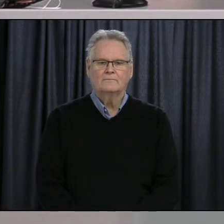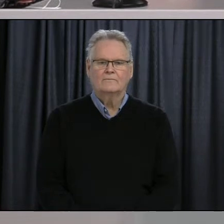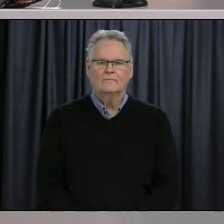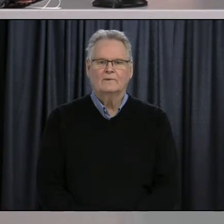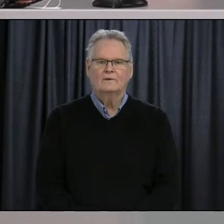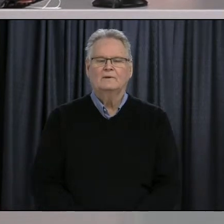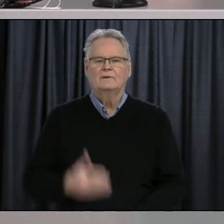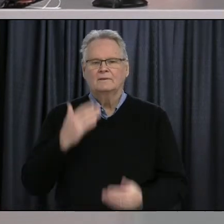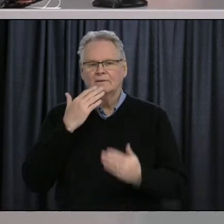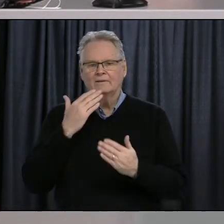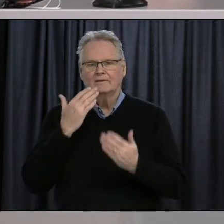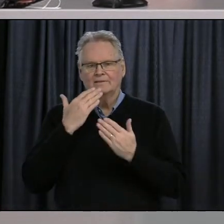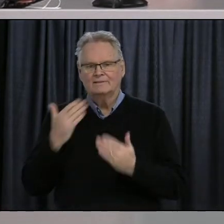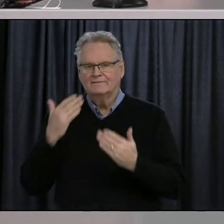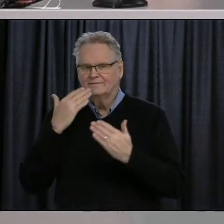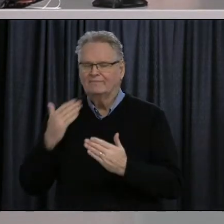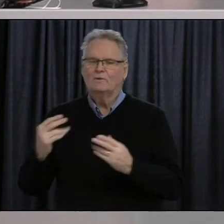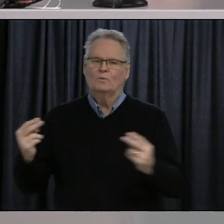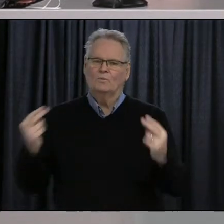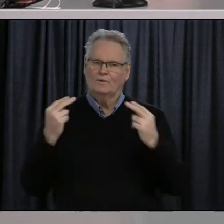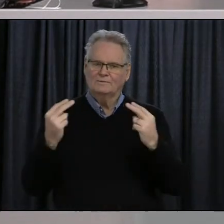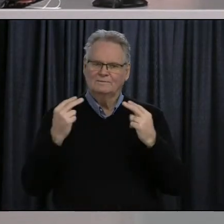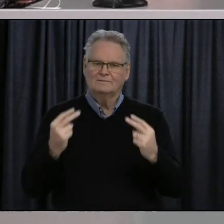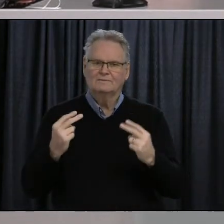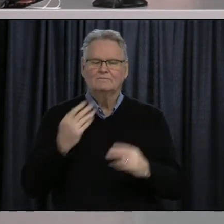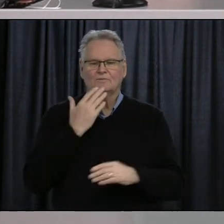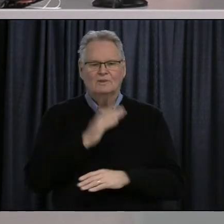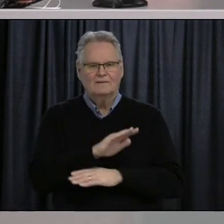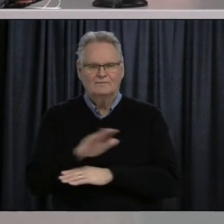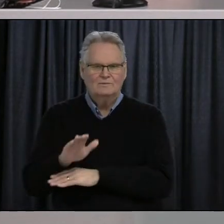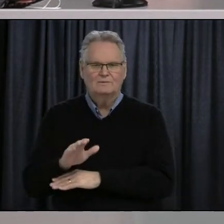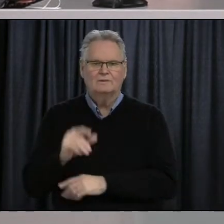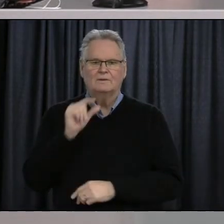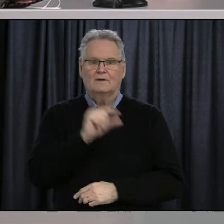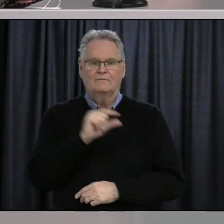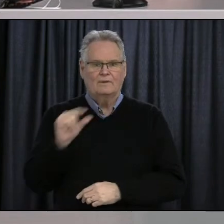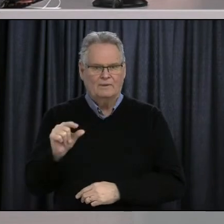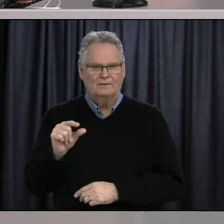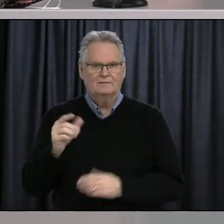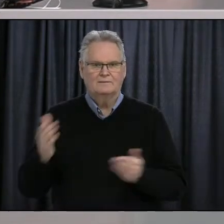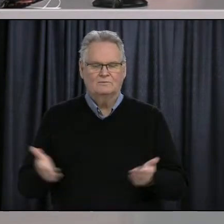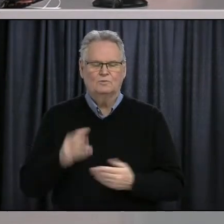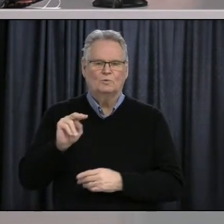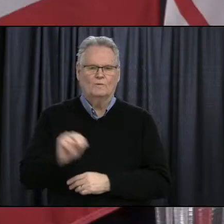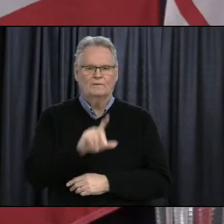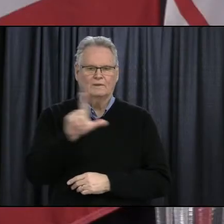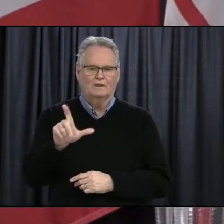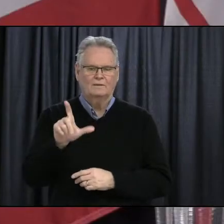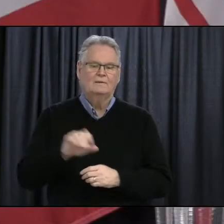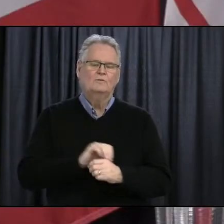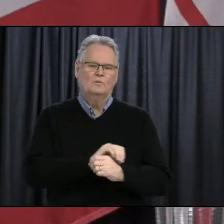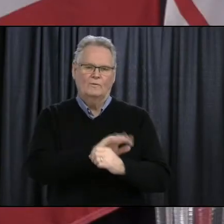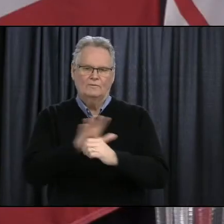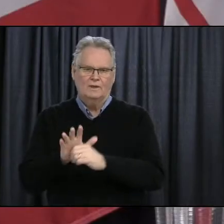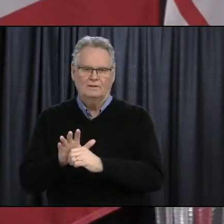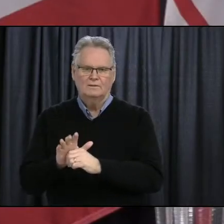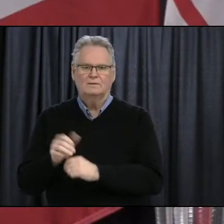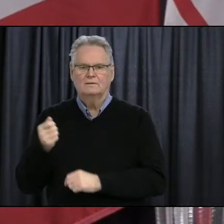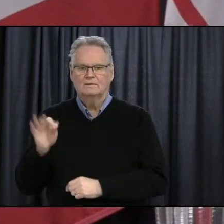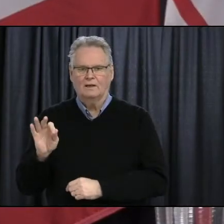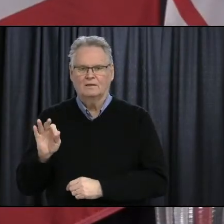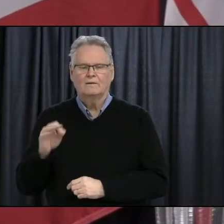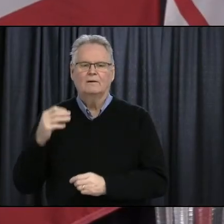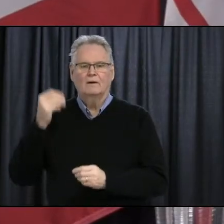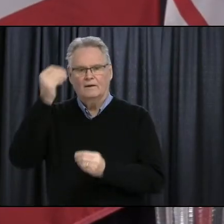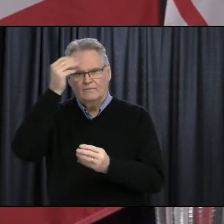Thank you for joining us for this afternoon's Government of Newfoundland and Labrador's COVID-19 update for Monday, February 22nd,